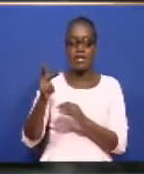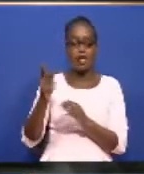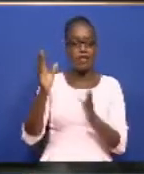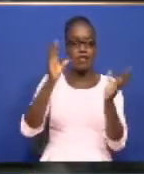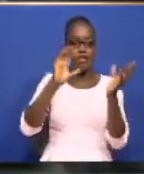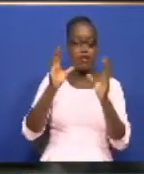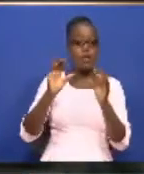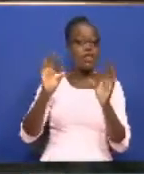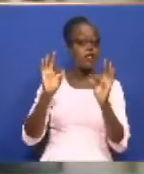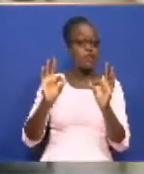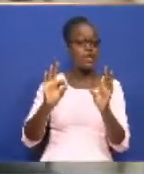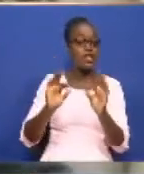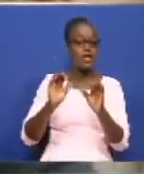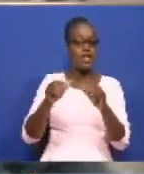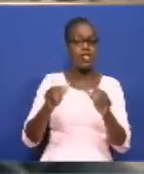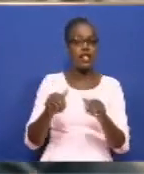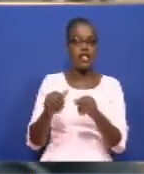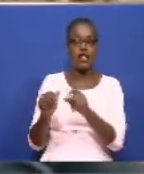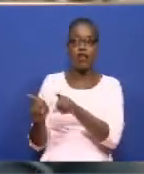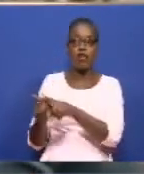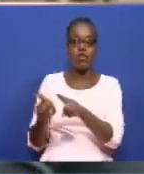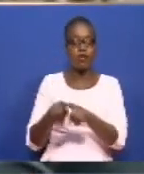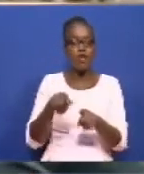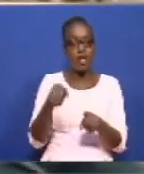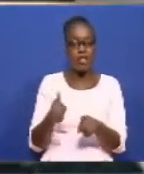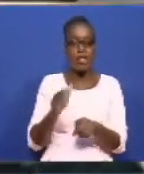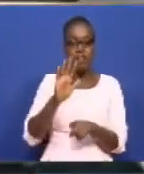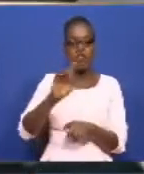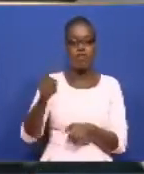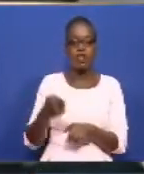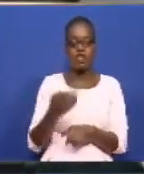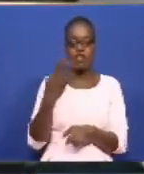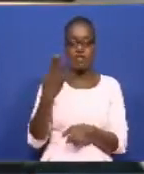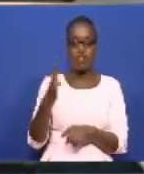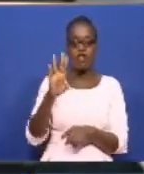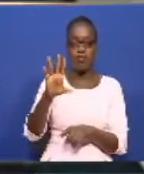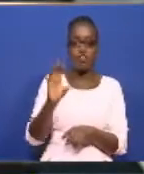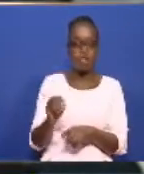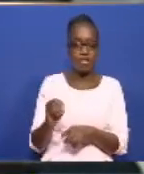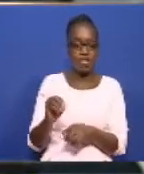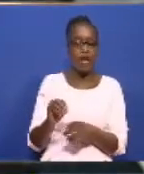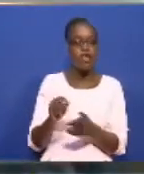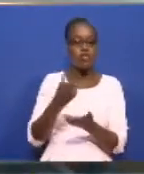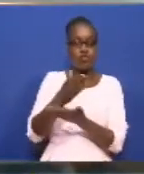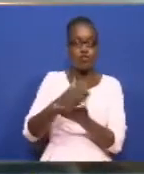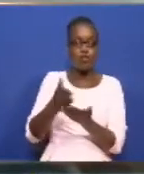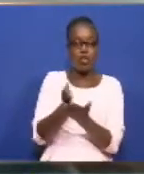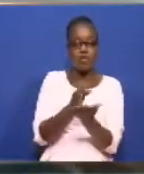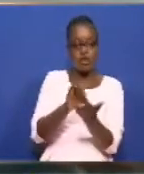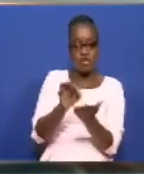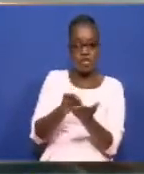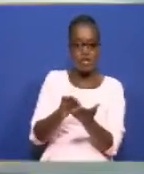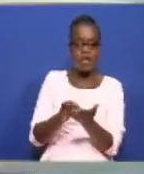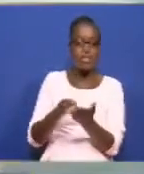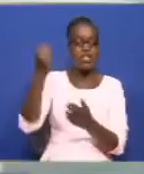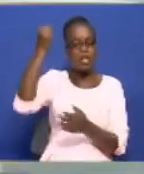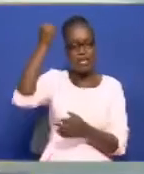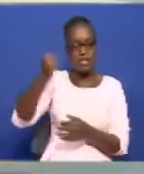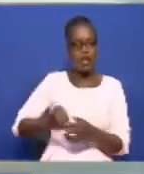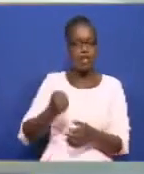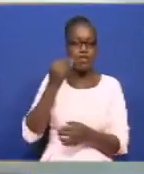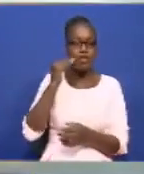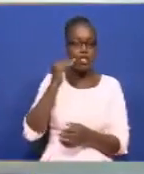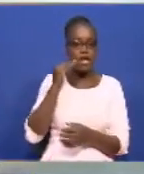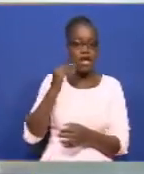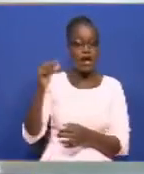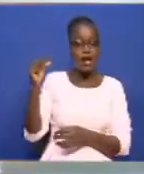will supply another 540,000 tomato seedlings to farmers in Kajiado, Siaya, Garissa, Elgeyo Marakwet,